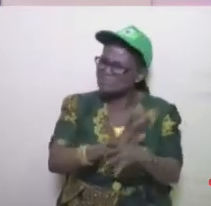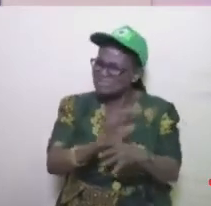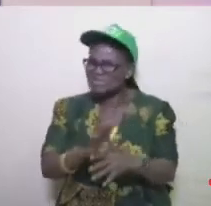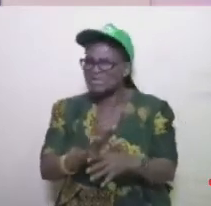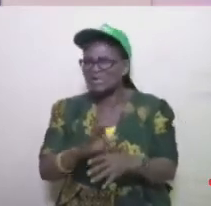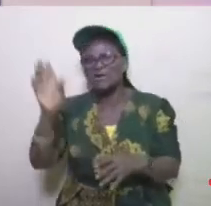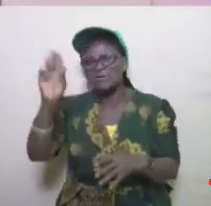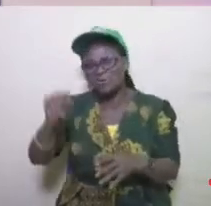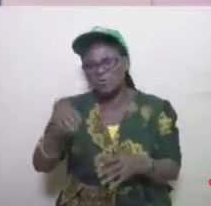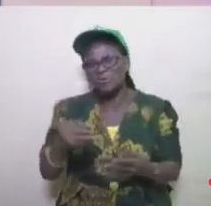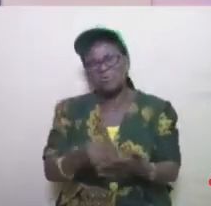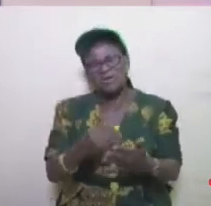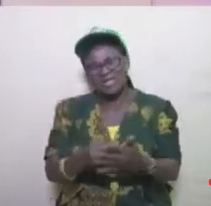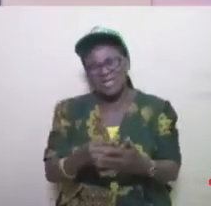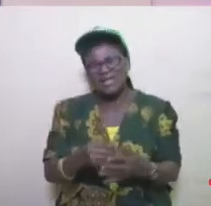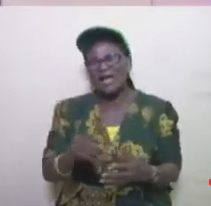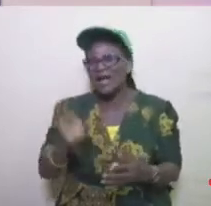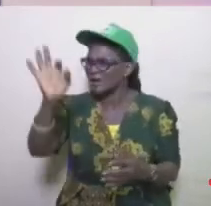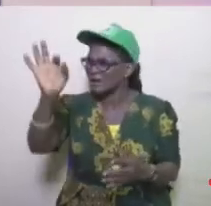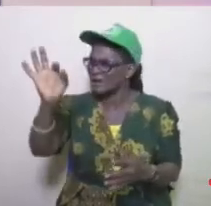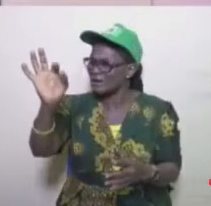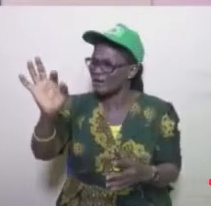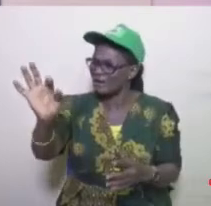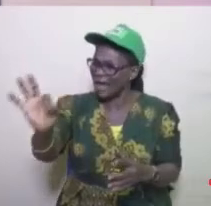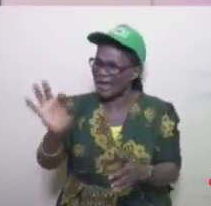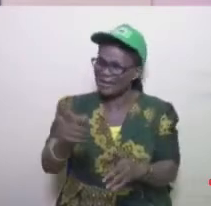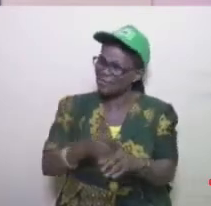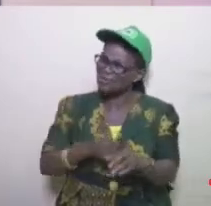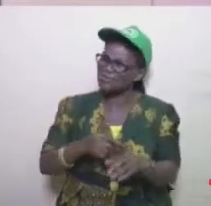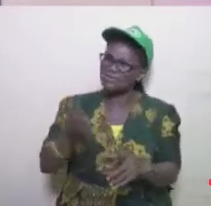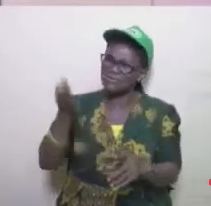9 months ago, I stole a chicken. And I'm sorry.